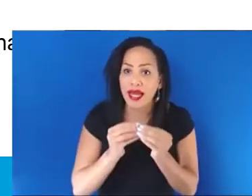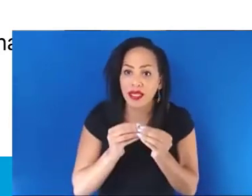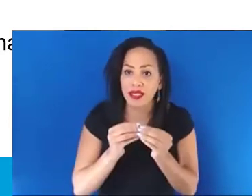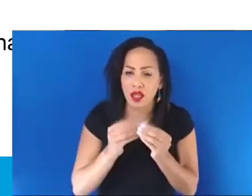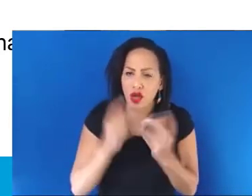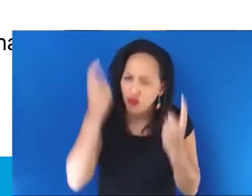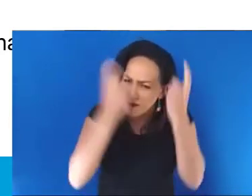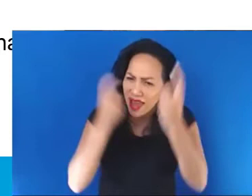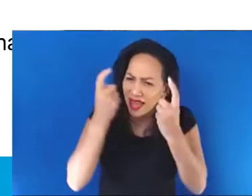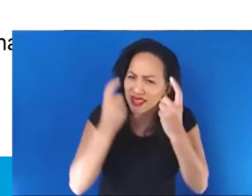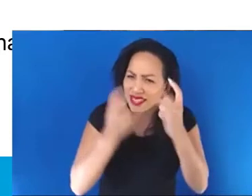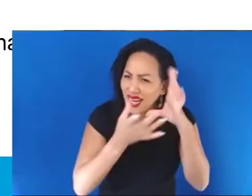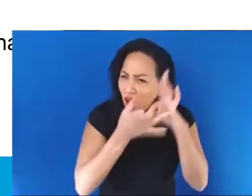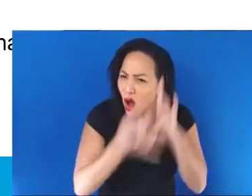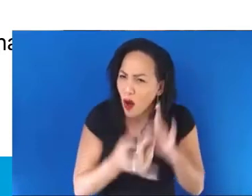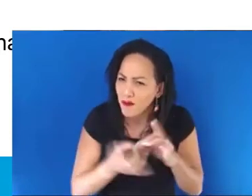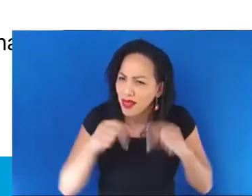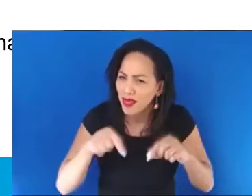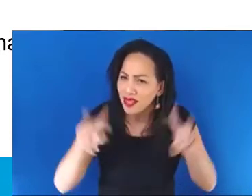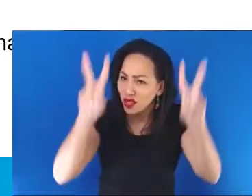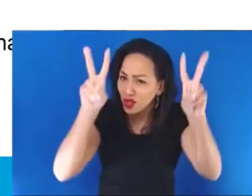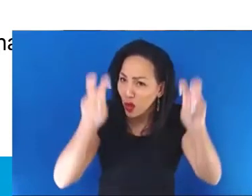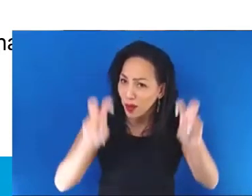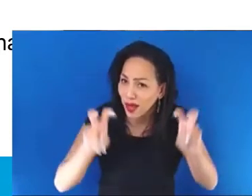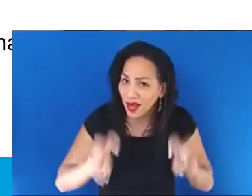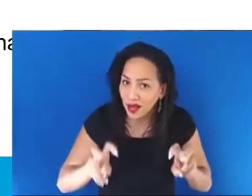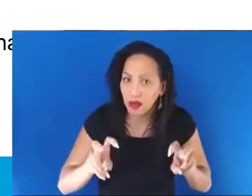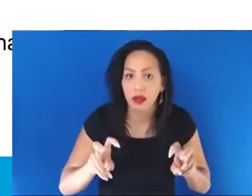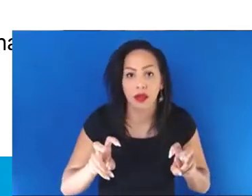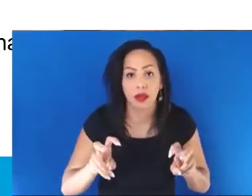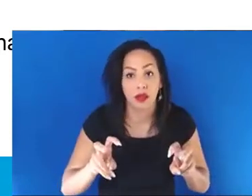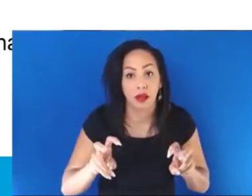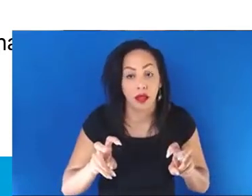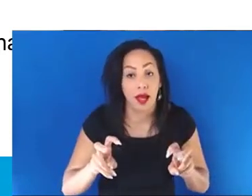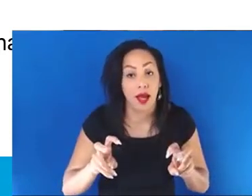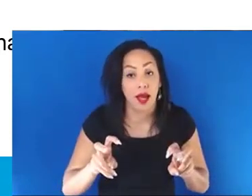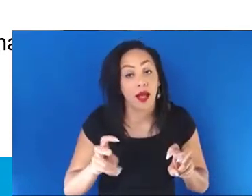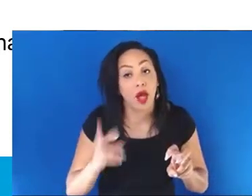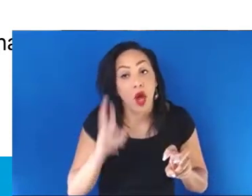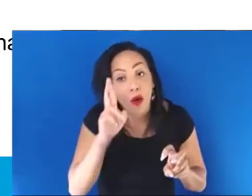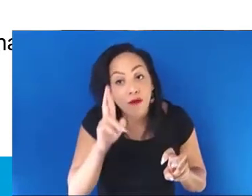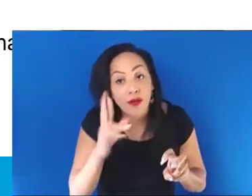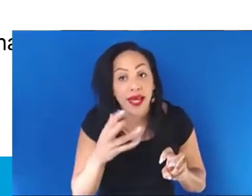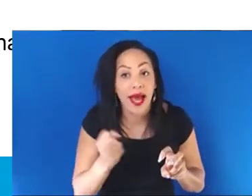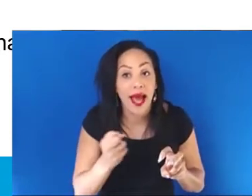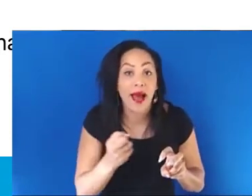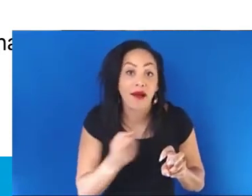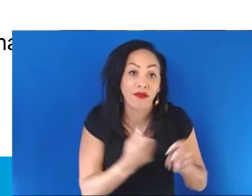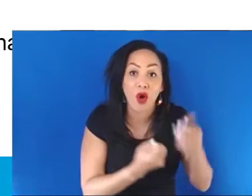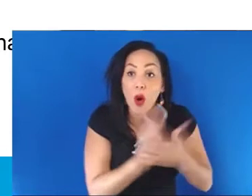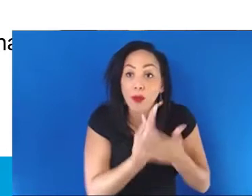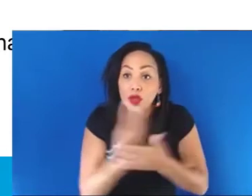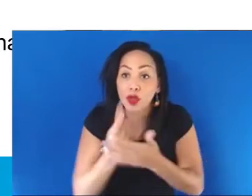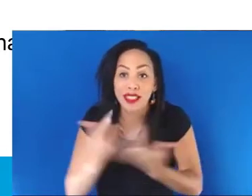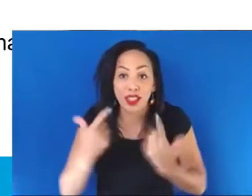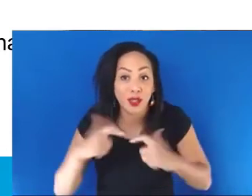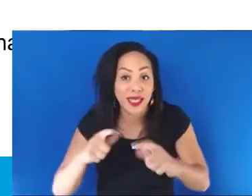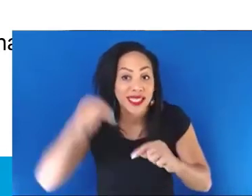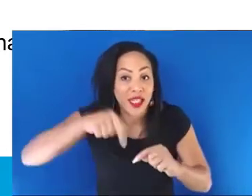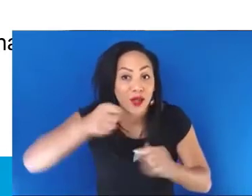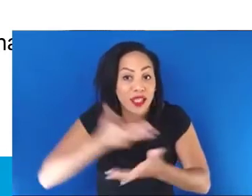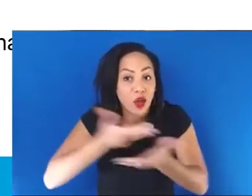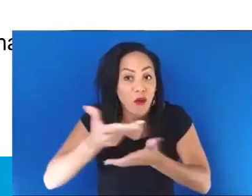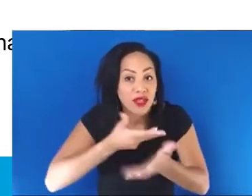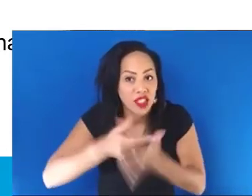And hopefully there'll be some opportunities to continue the conversation that we start today. And I think I